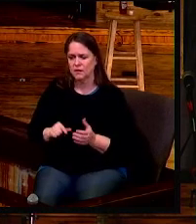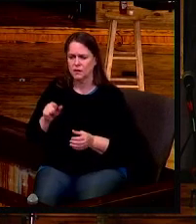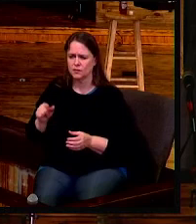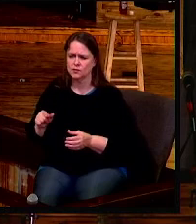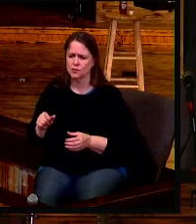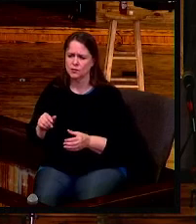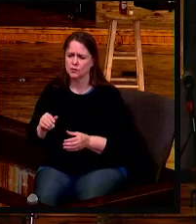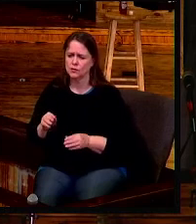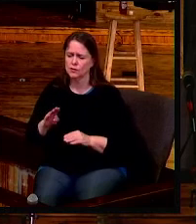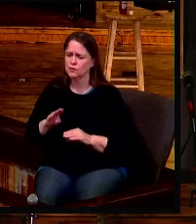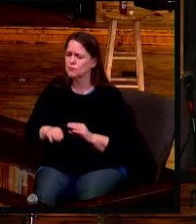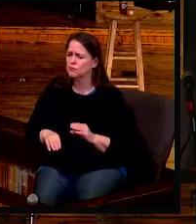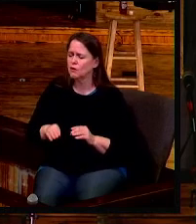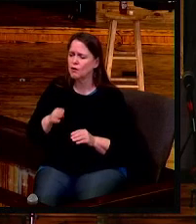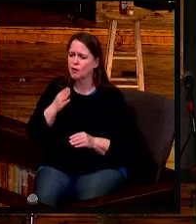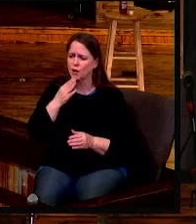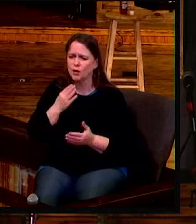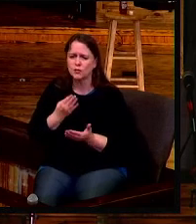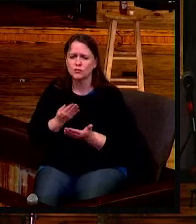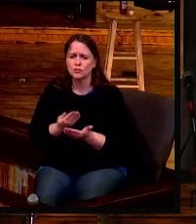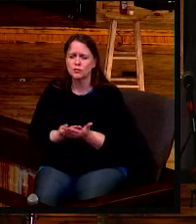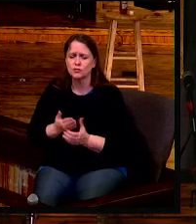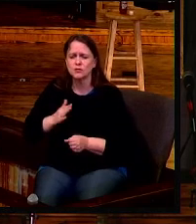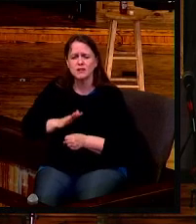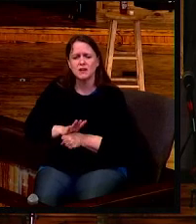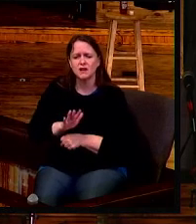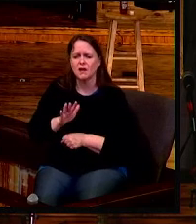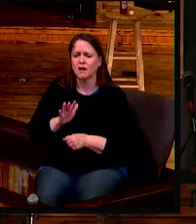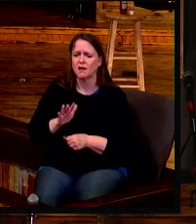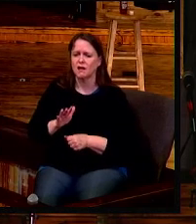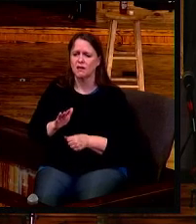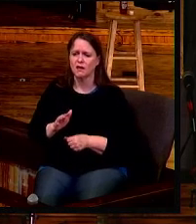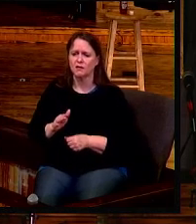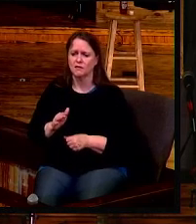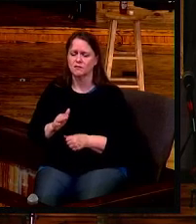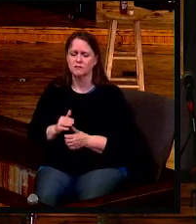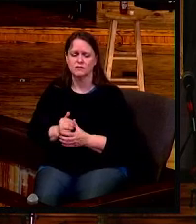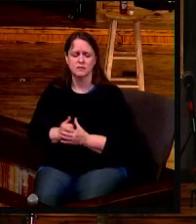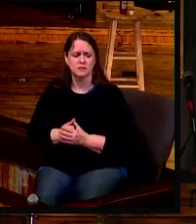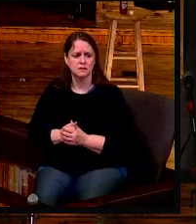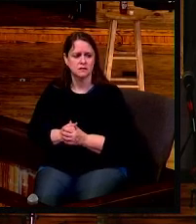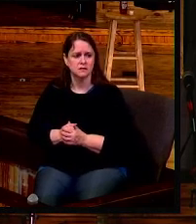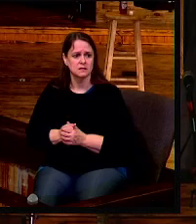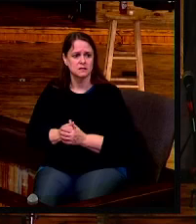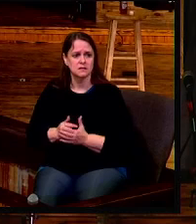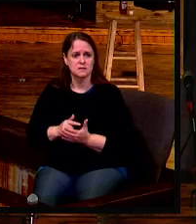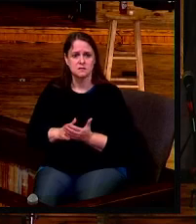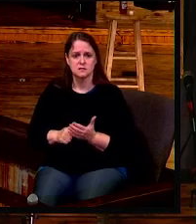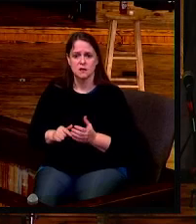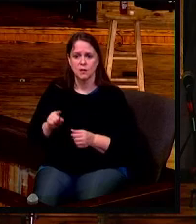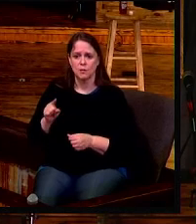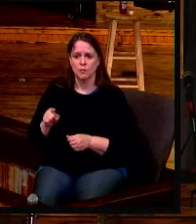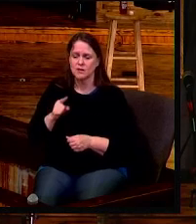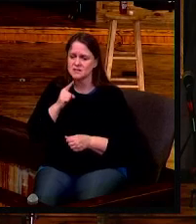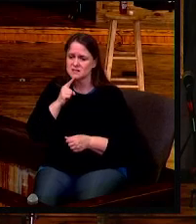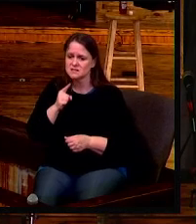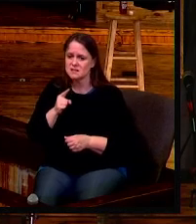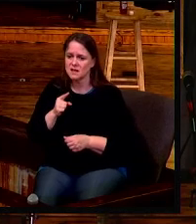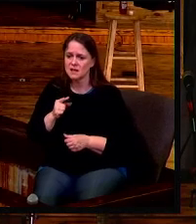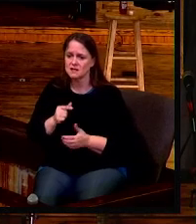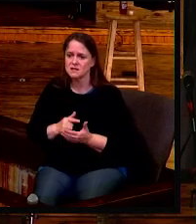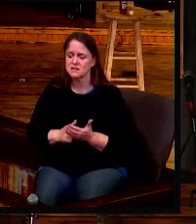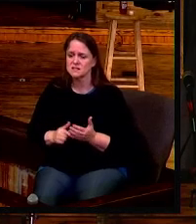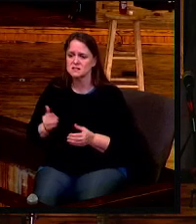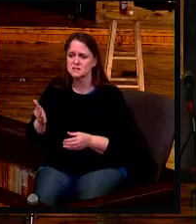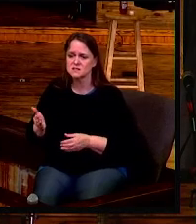He won, I don't remember how many championships. But I'm sure at some point in all of our lives, someone said something to one of us, said